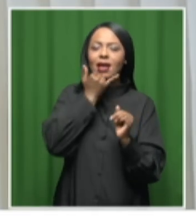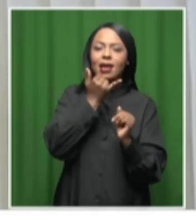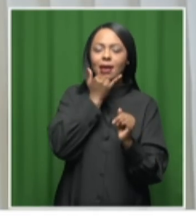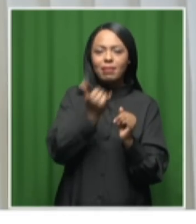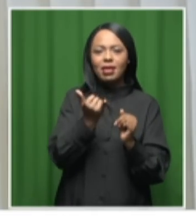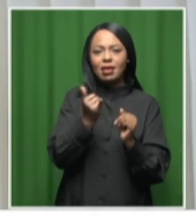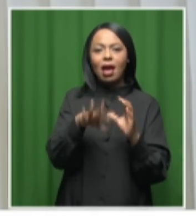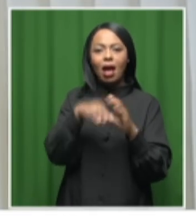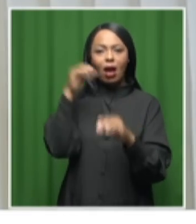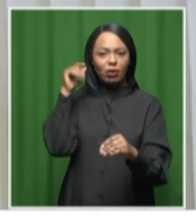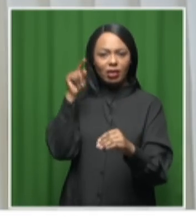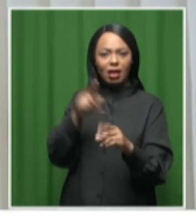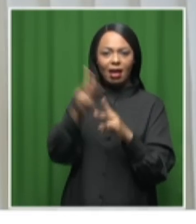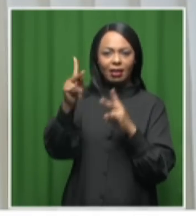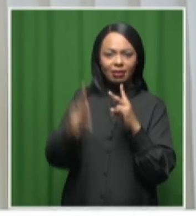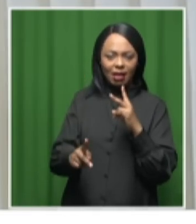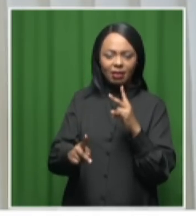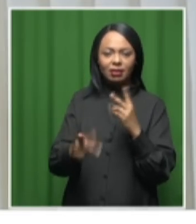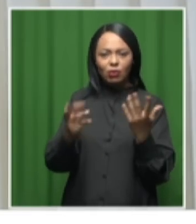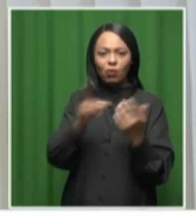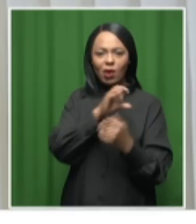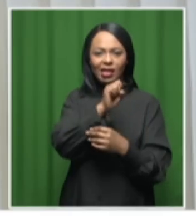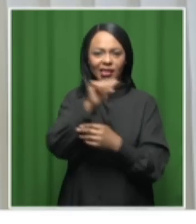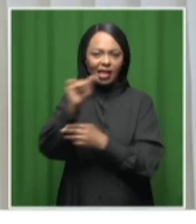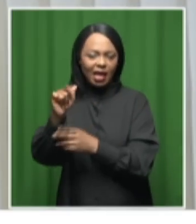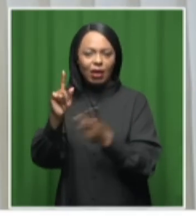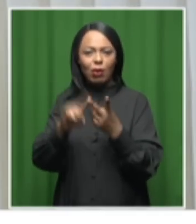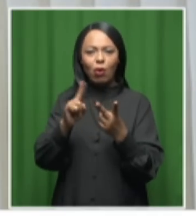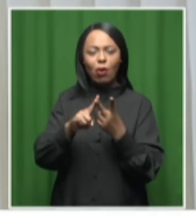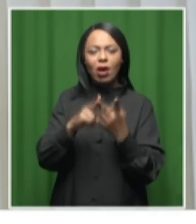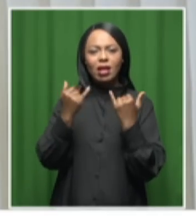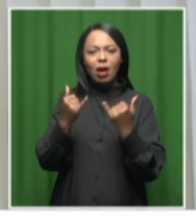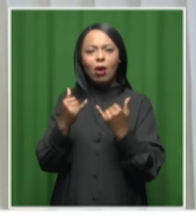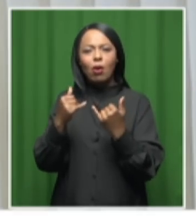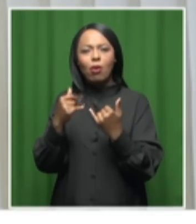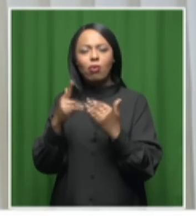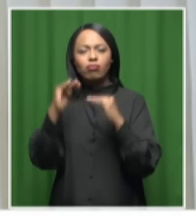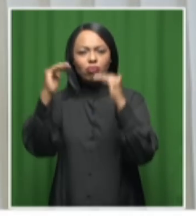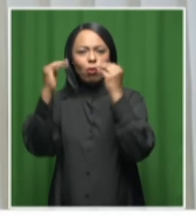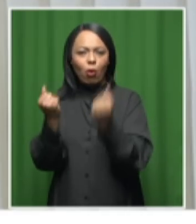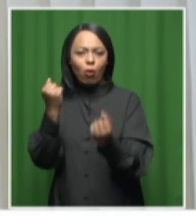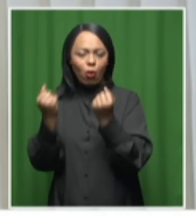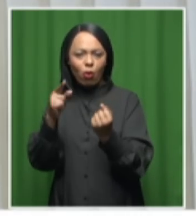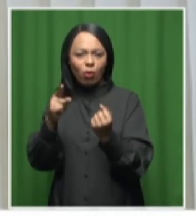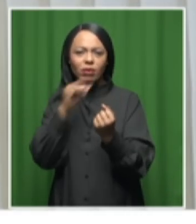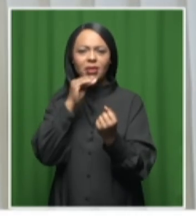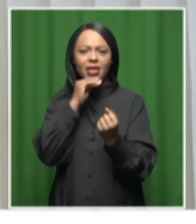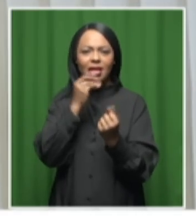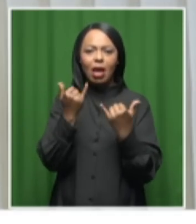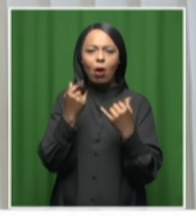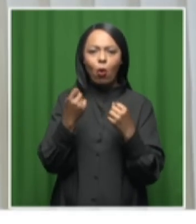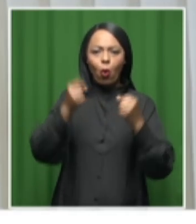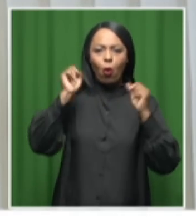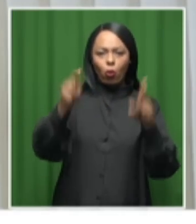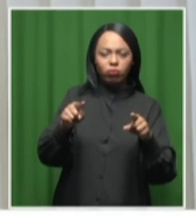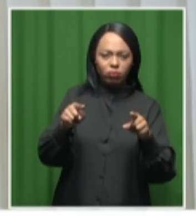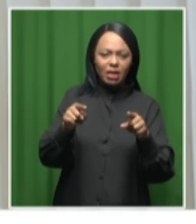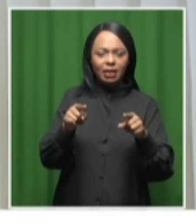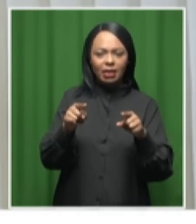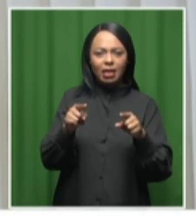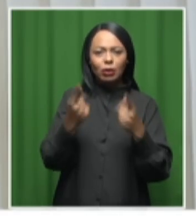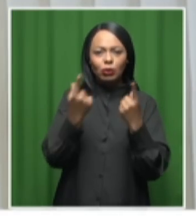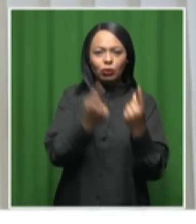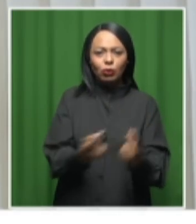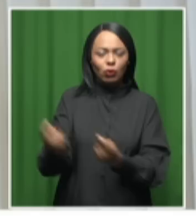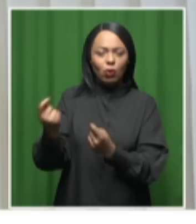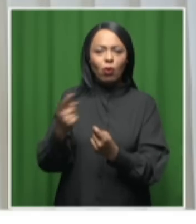outcomes, they want to go to the SCA, they want to go to the court. Let's look at the amount of time that takes on its own before we even get to the main